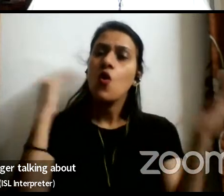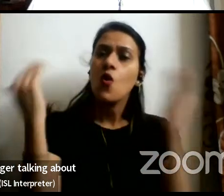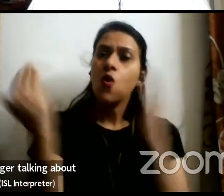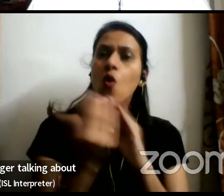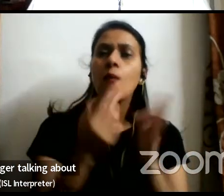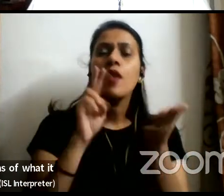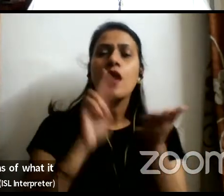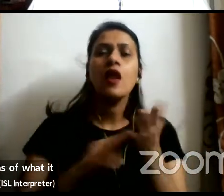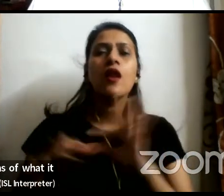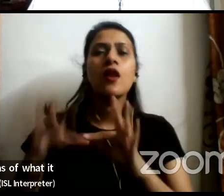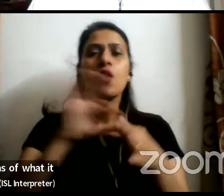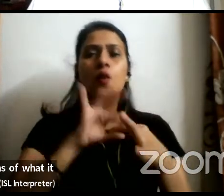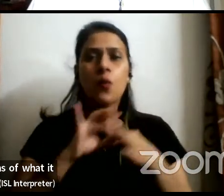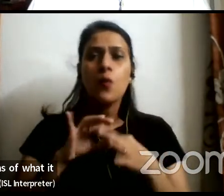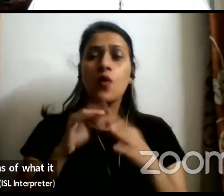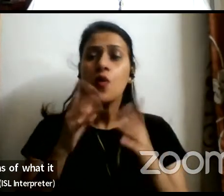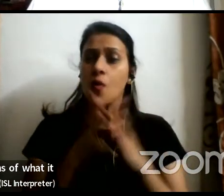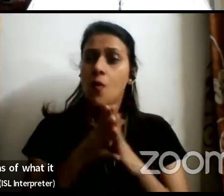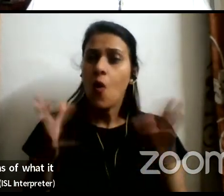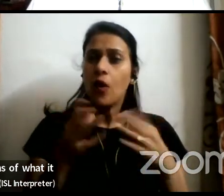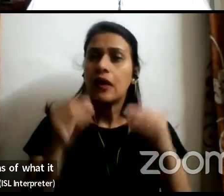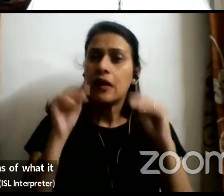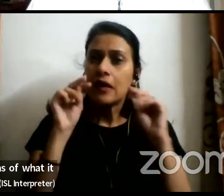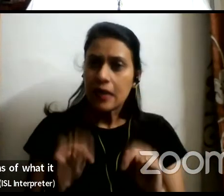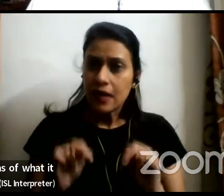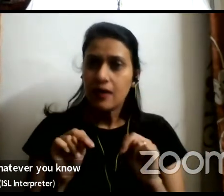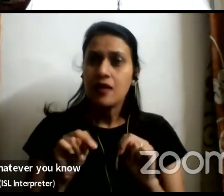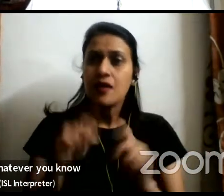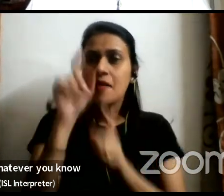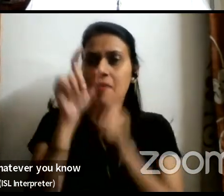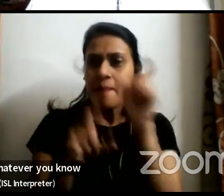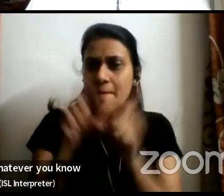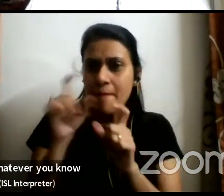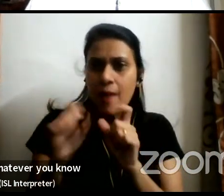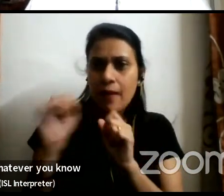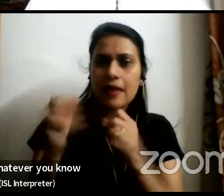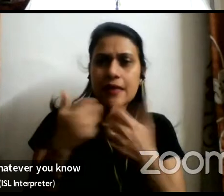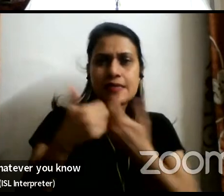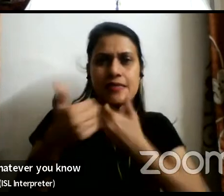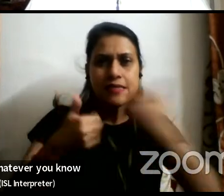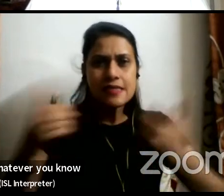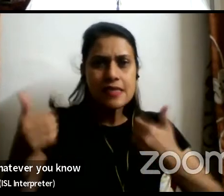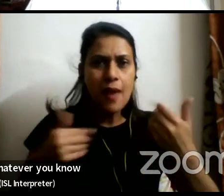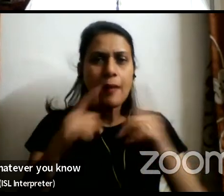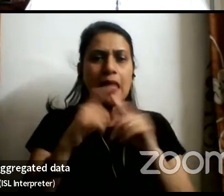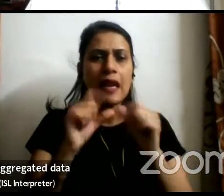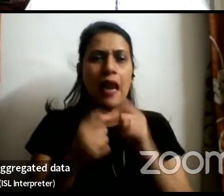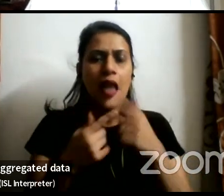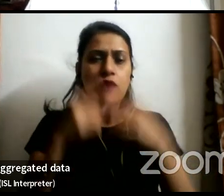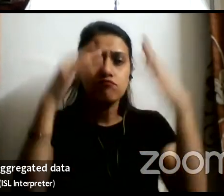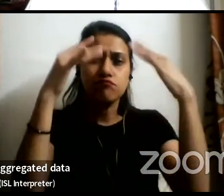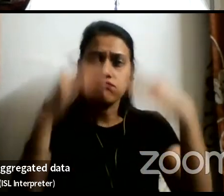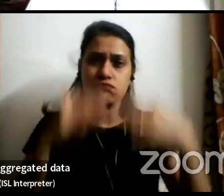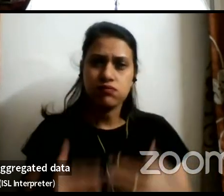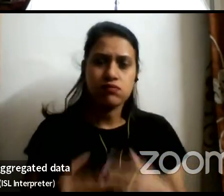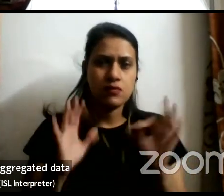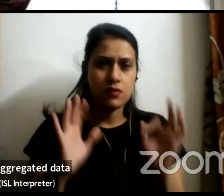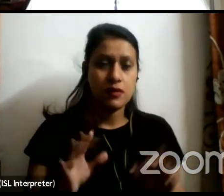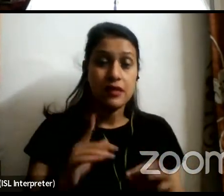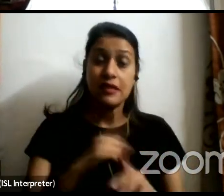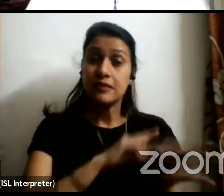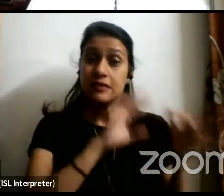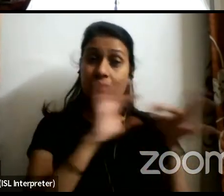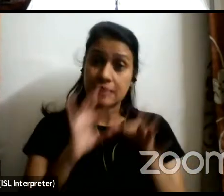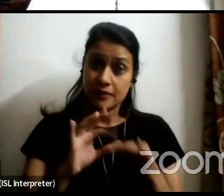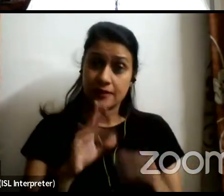ever have a lot of its citizens' aggregated data with, say, somebody else. To that extent, because whenever